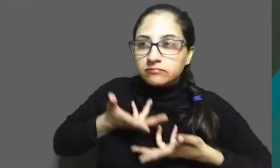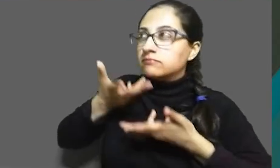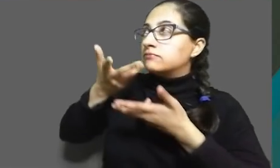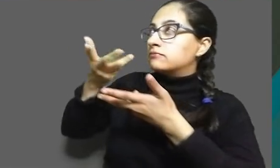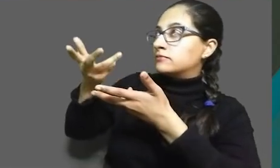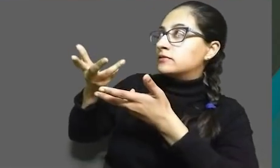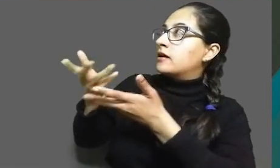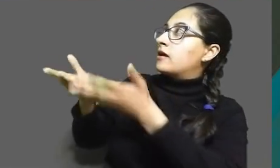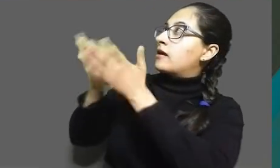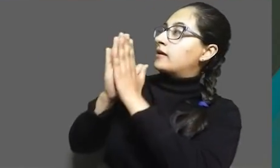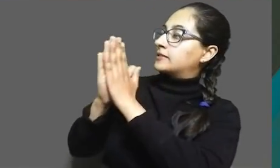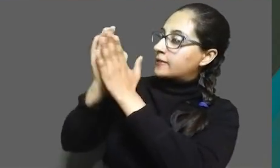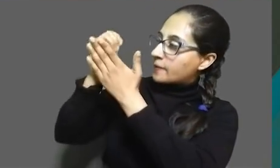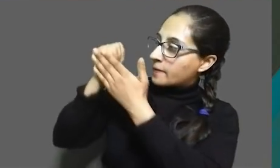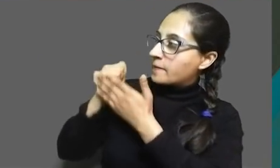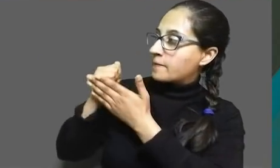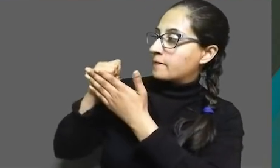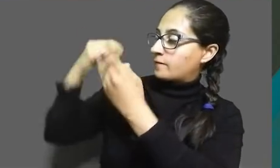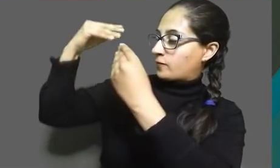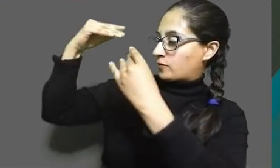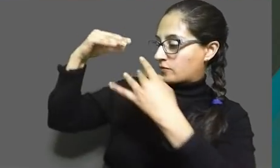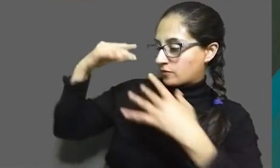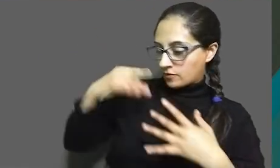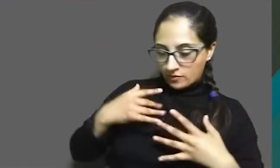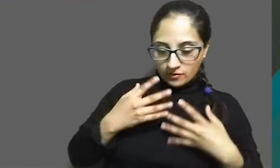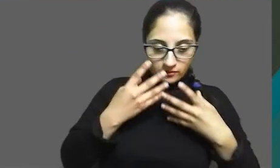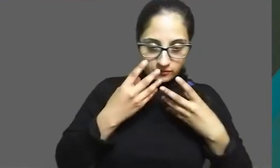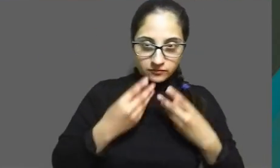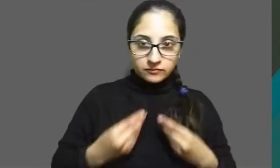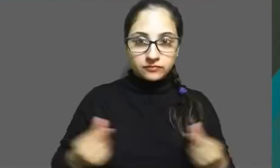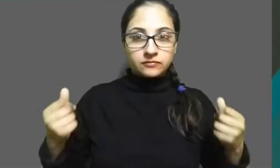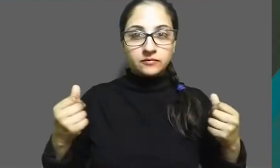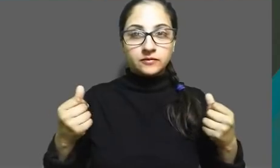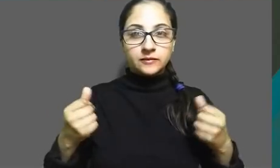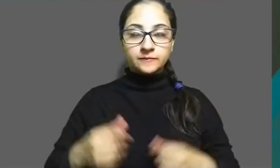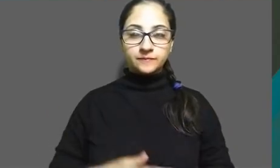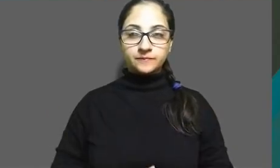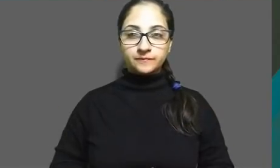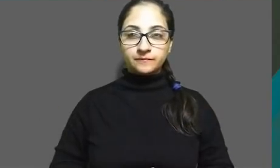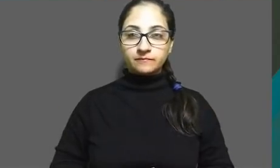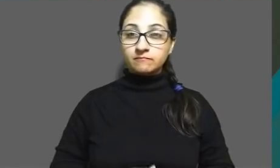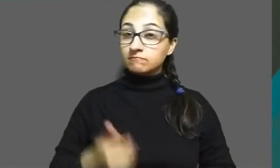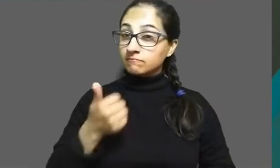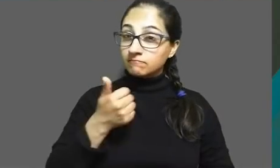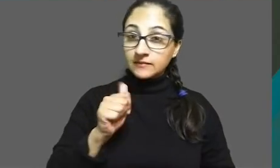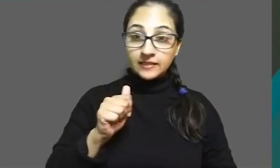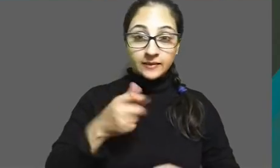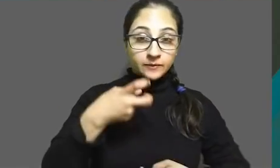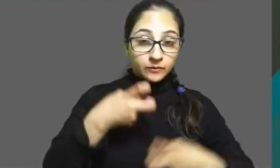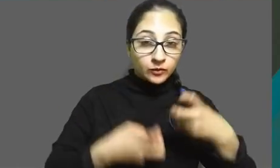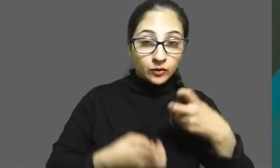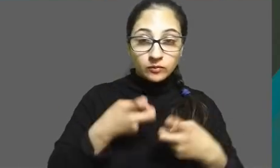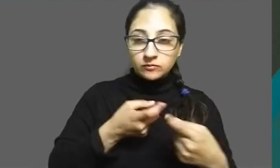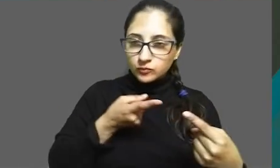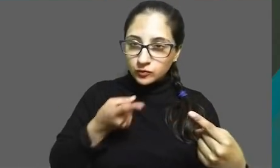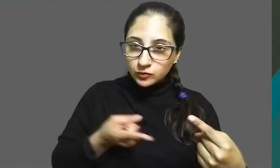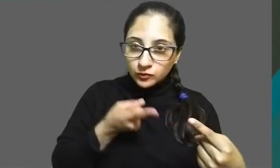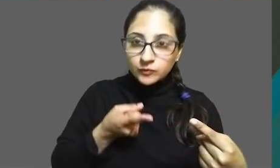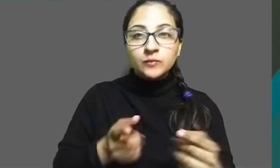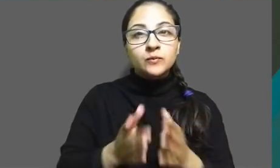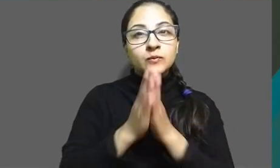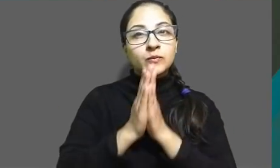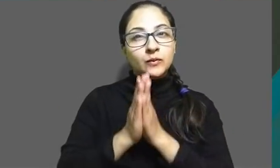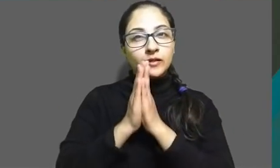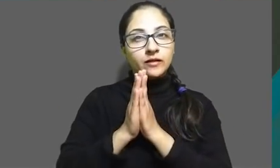you and misfortunes which face you, and beseech His help to overcome them. You